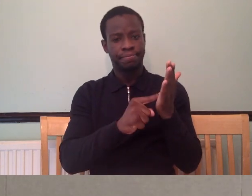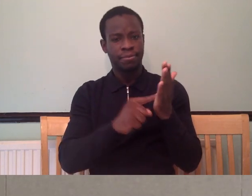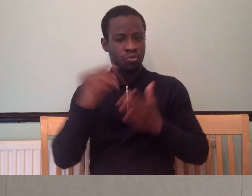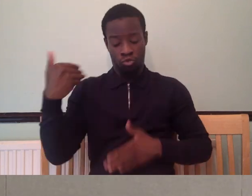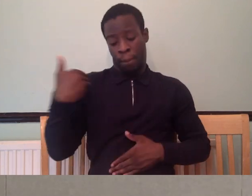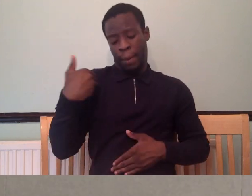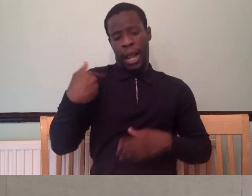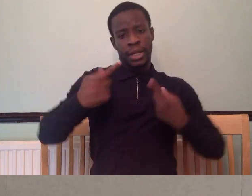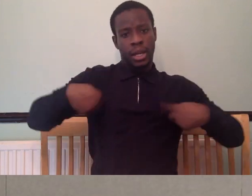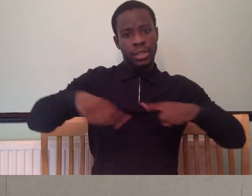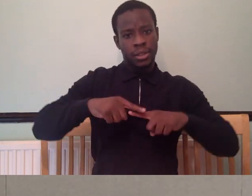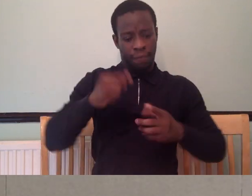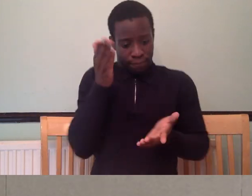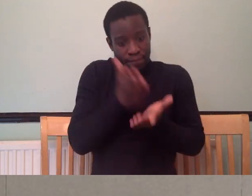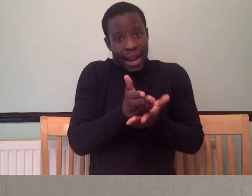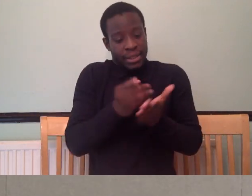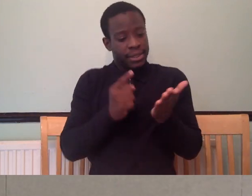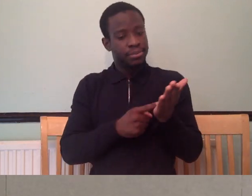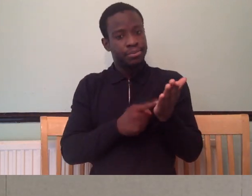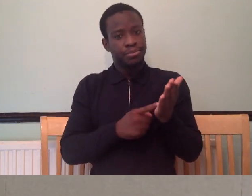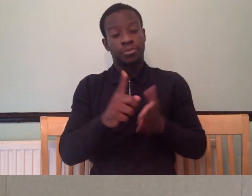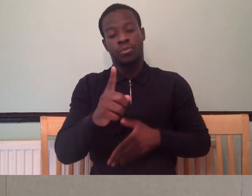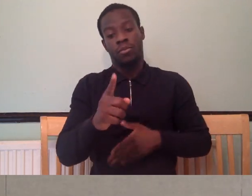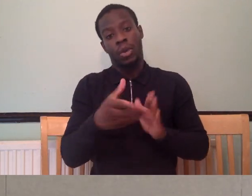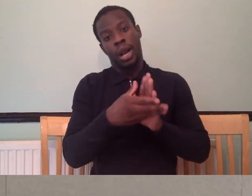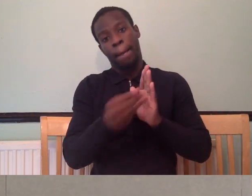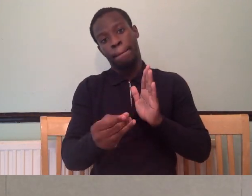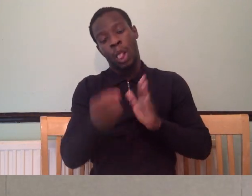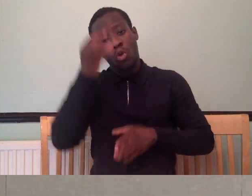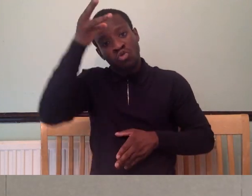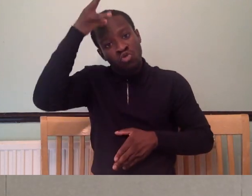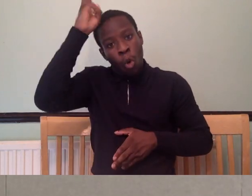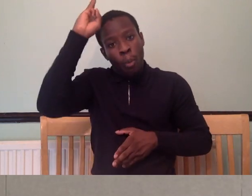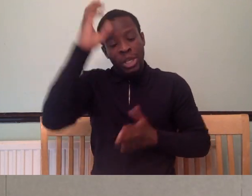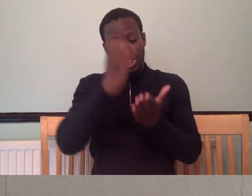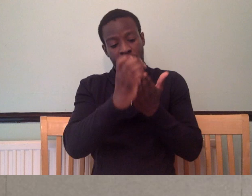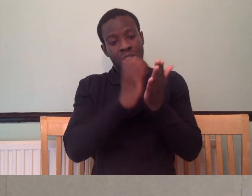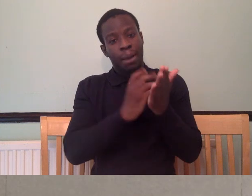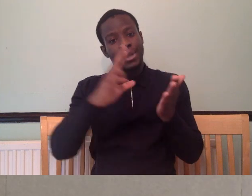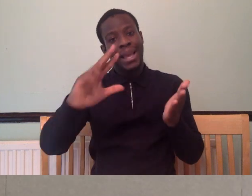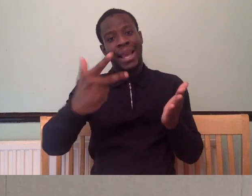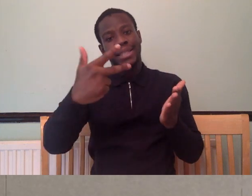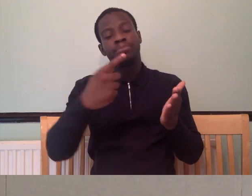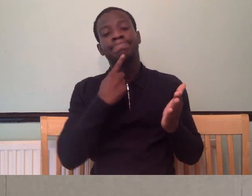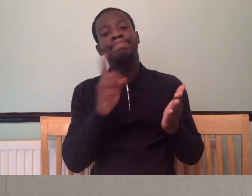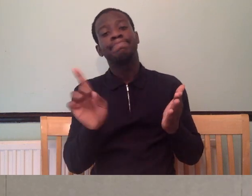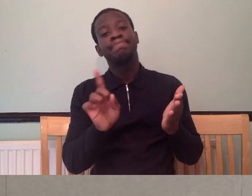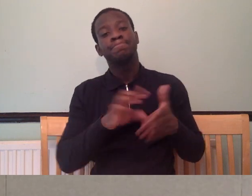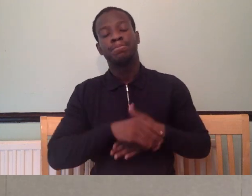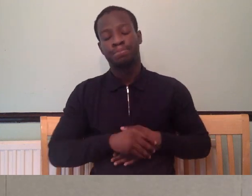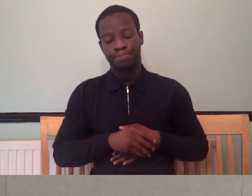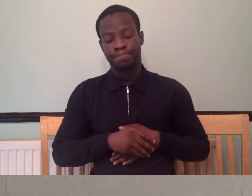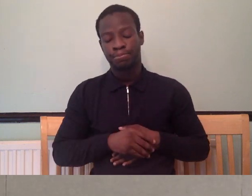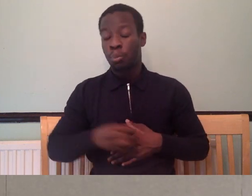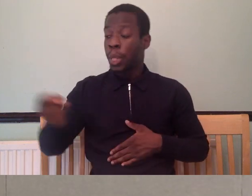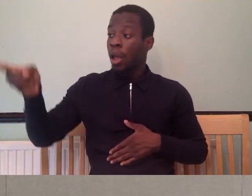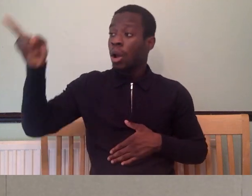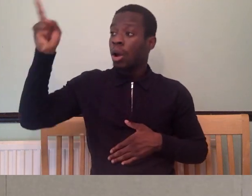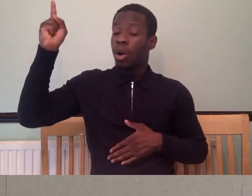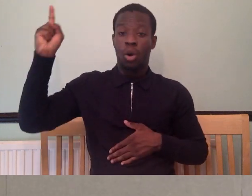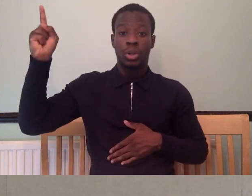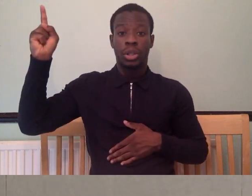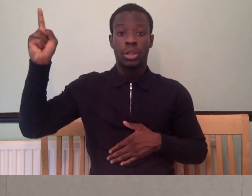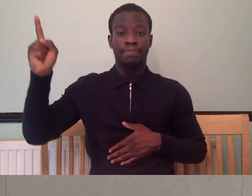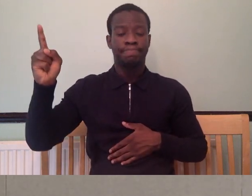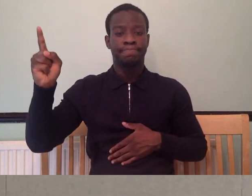us of that fact. Listen to one of them from Romans chapter 8. It says, "God did not